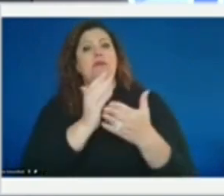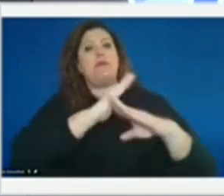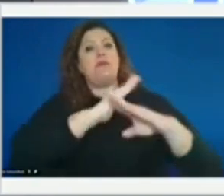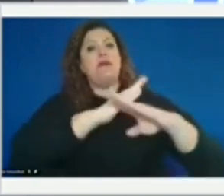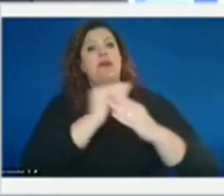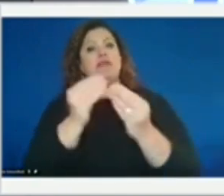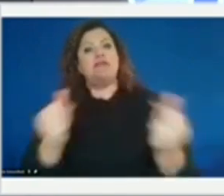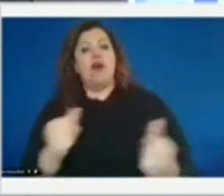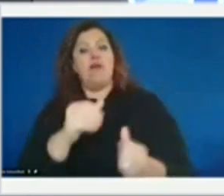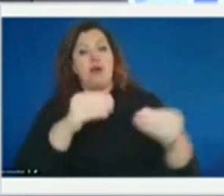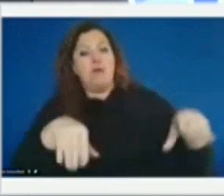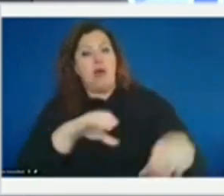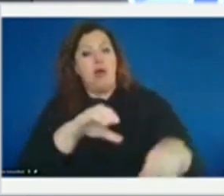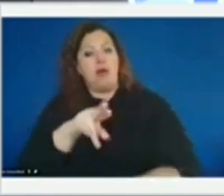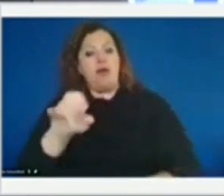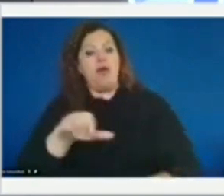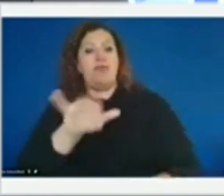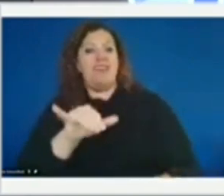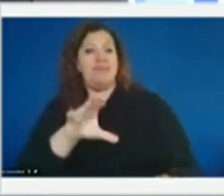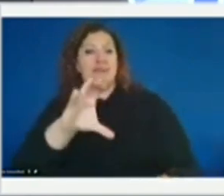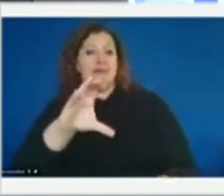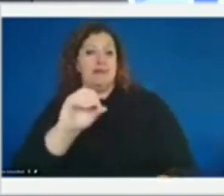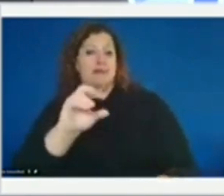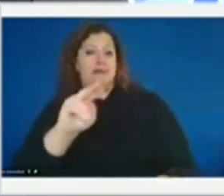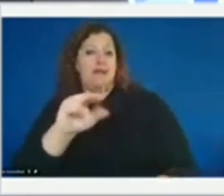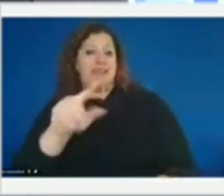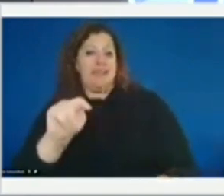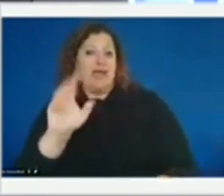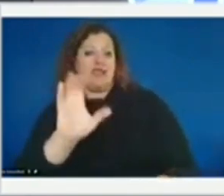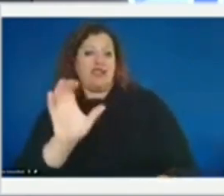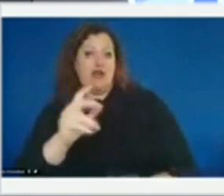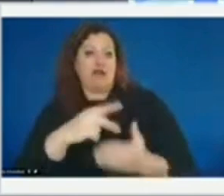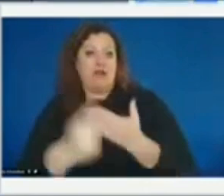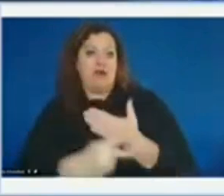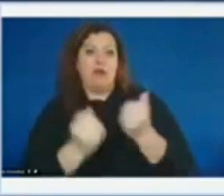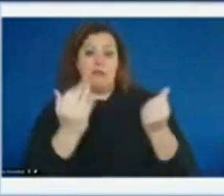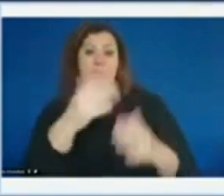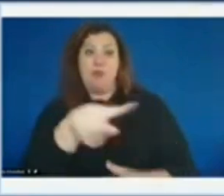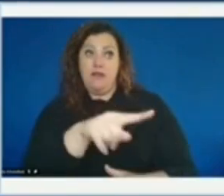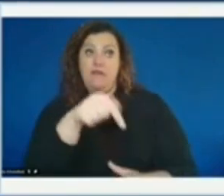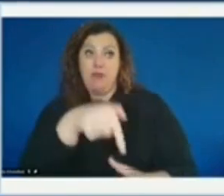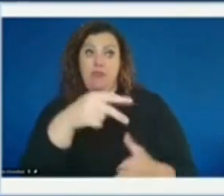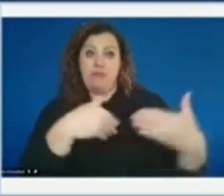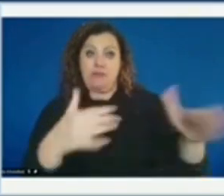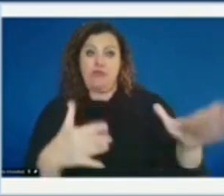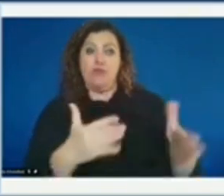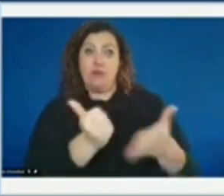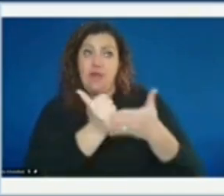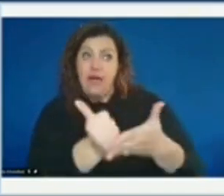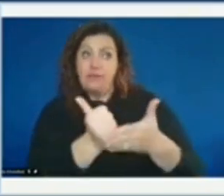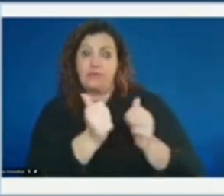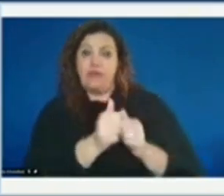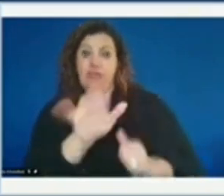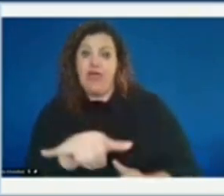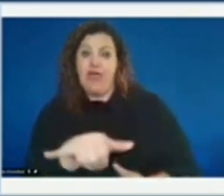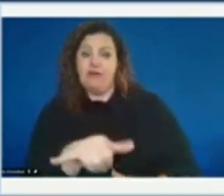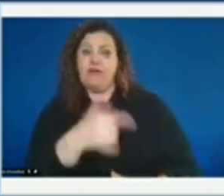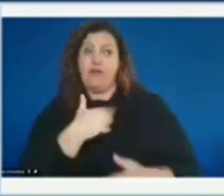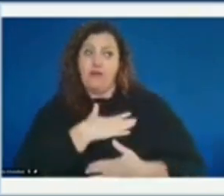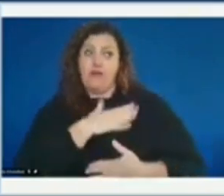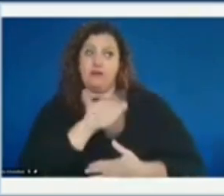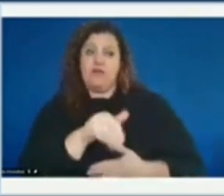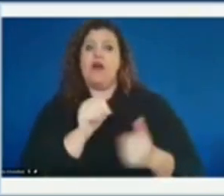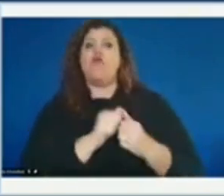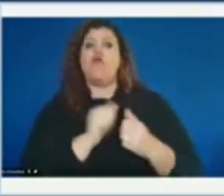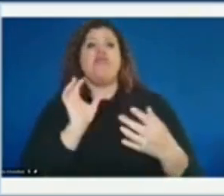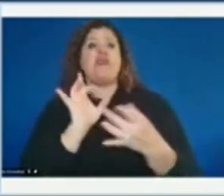Connect Charlotte program. Many of you in this room have helped us push that, and we appreciate it. With Connect Charlotte, residents and